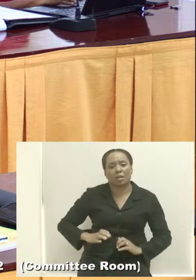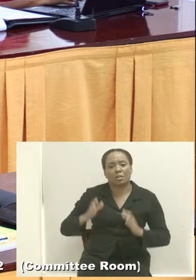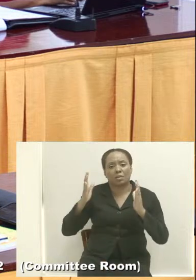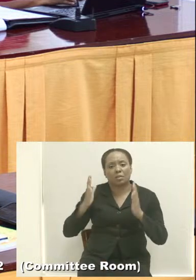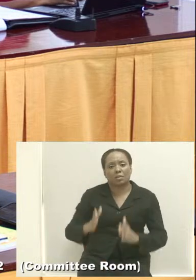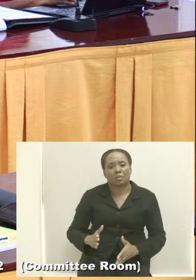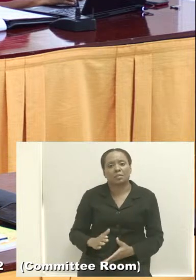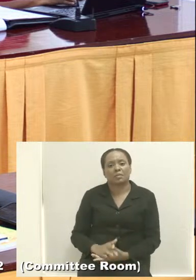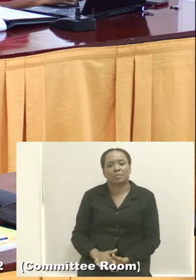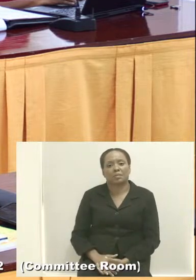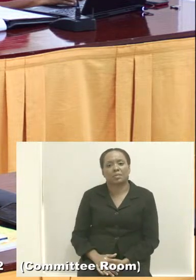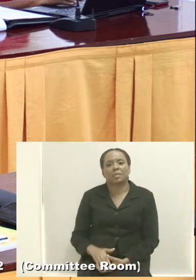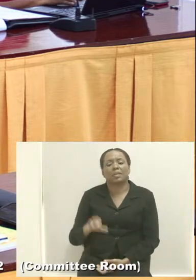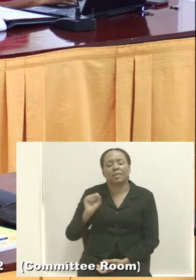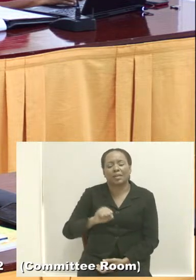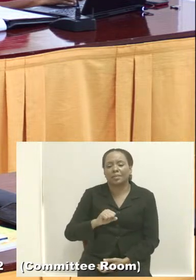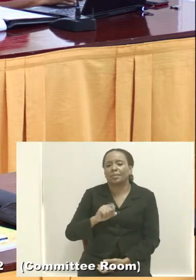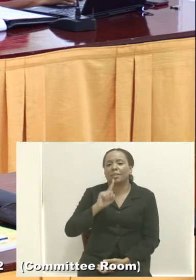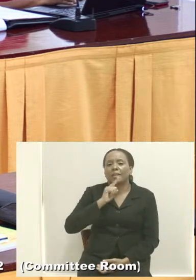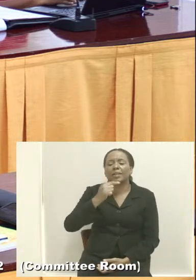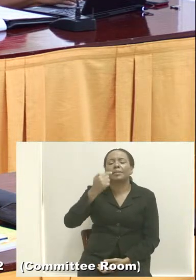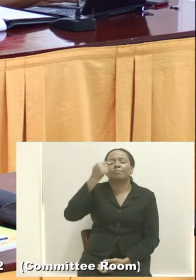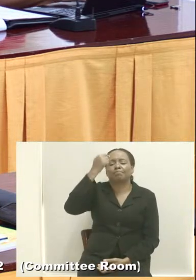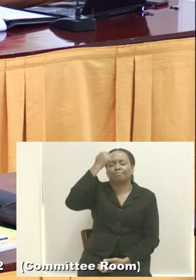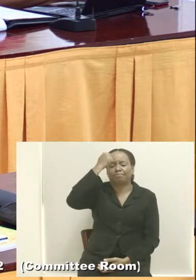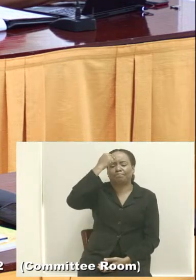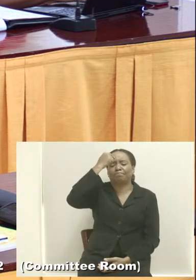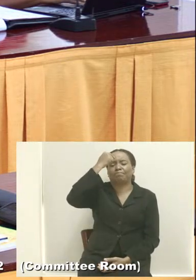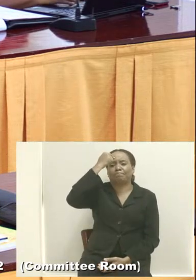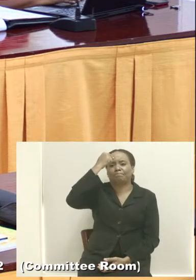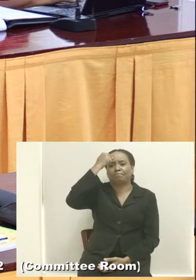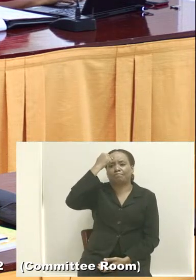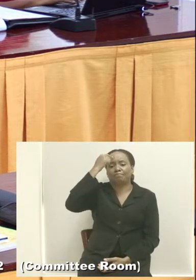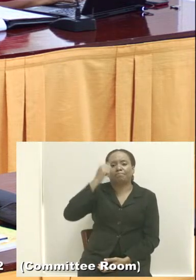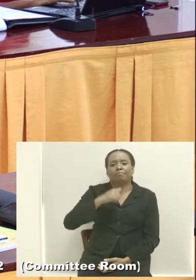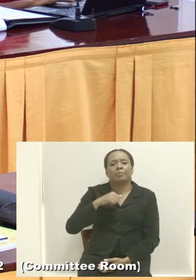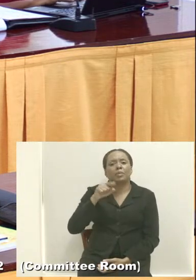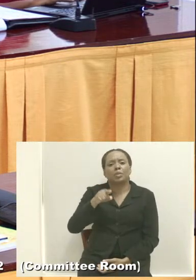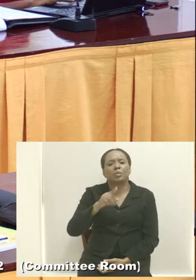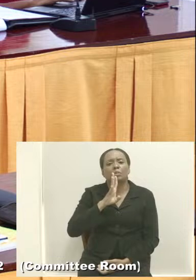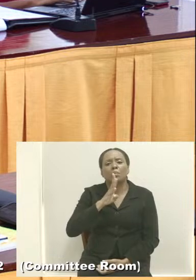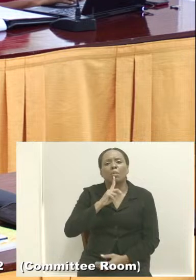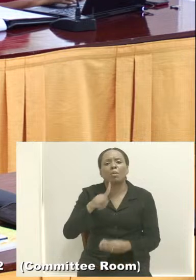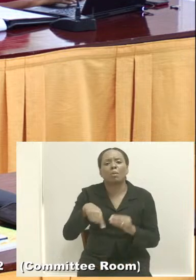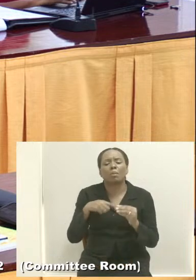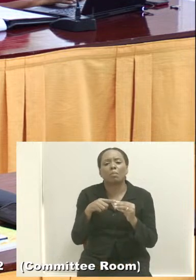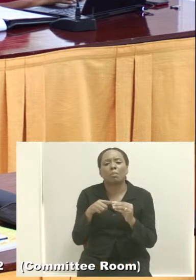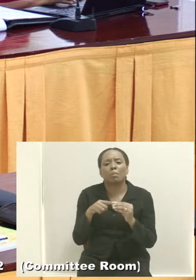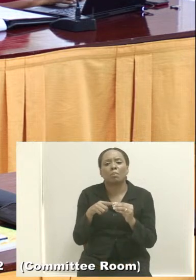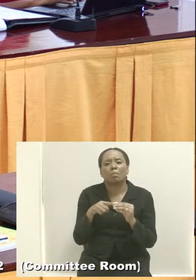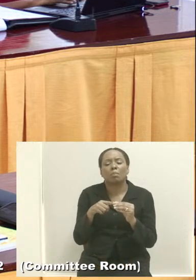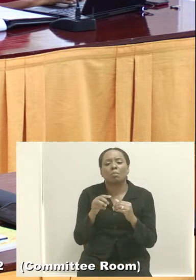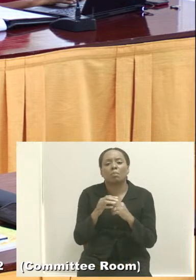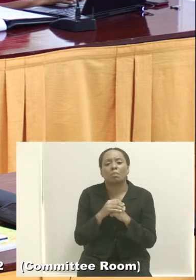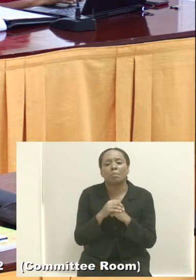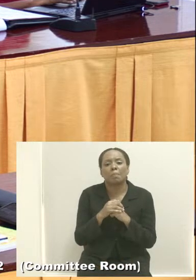very specific matter, which is the raising of the